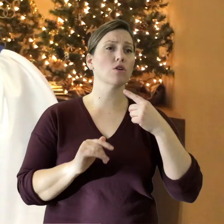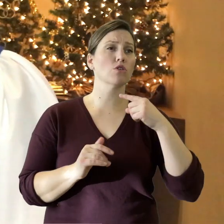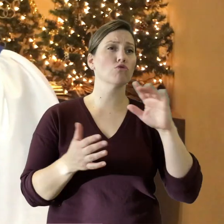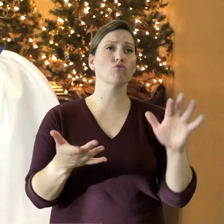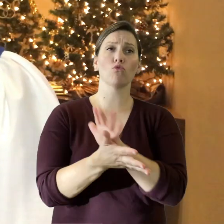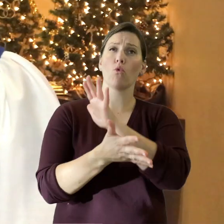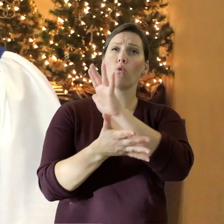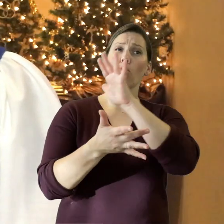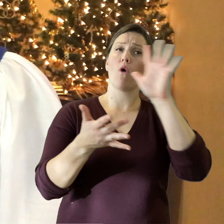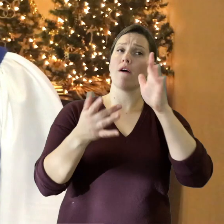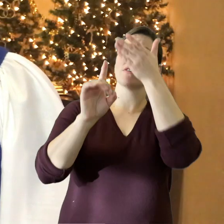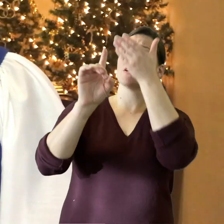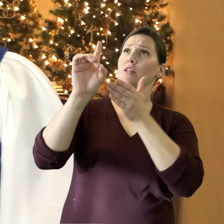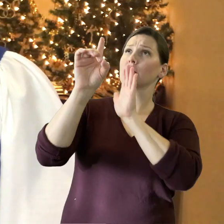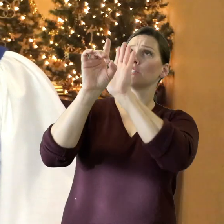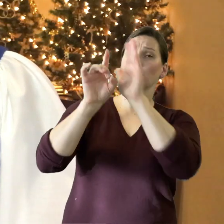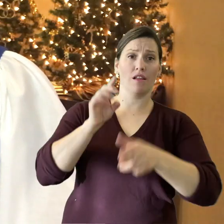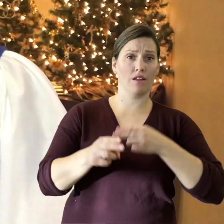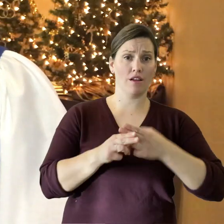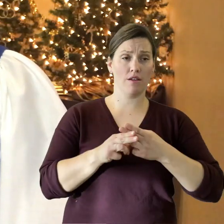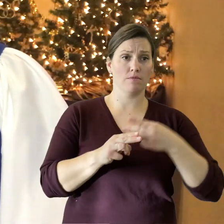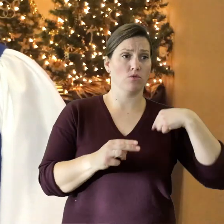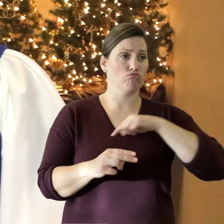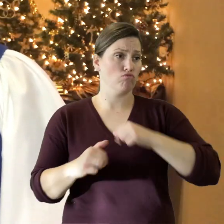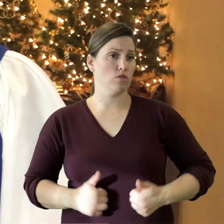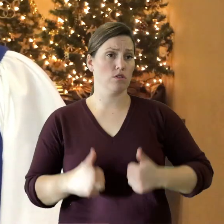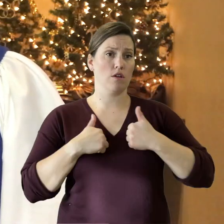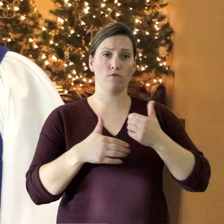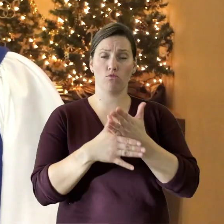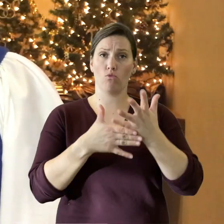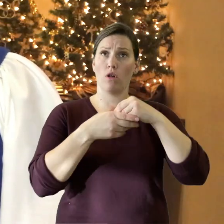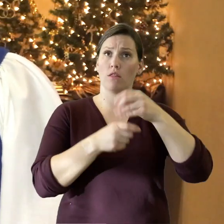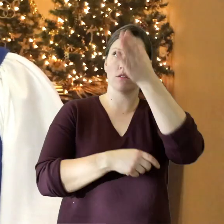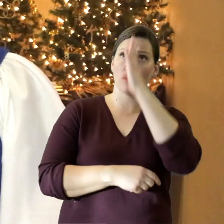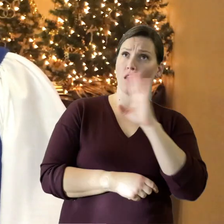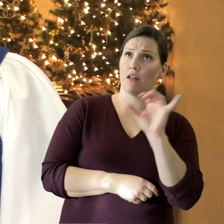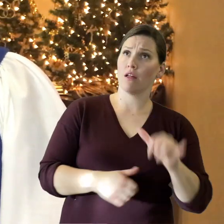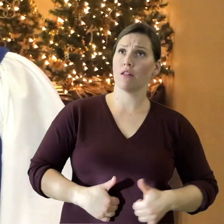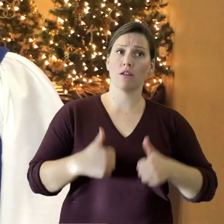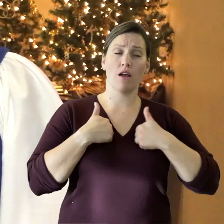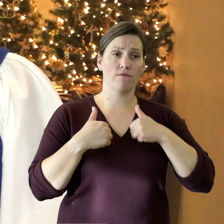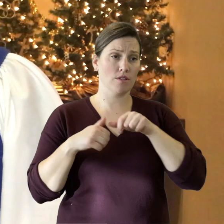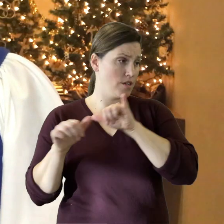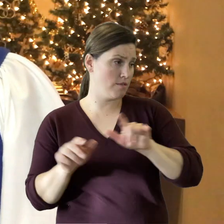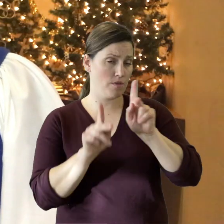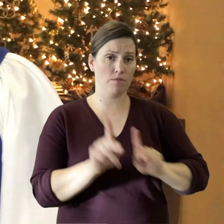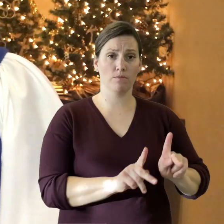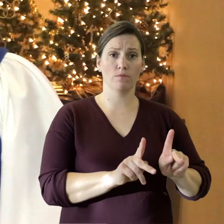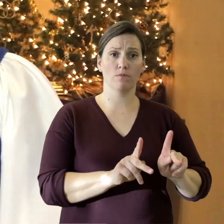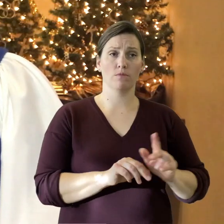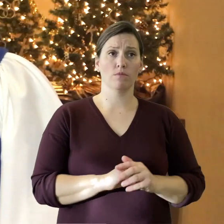We glorify his name as we live holy and godly lives as his